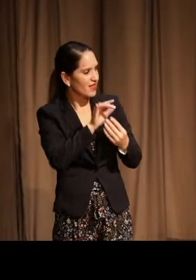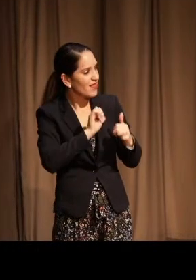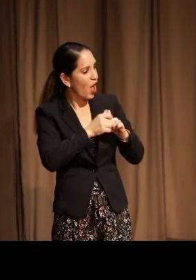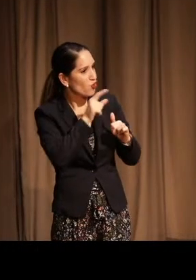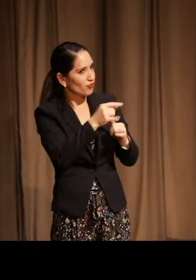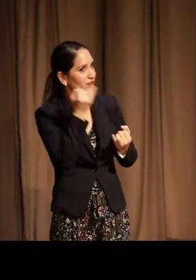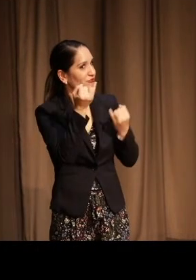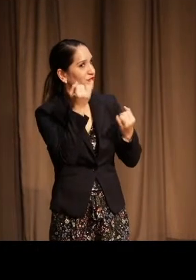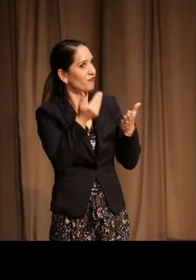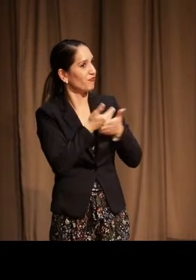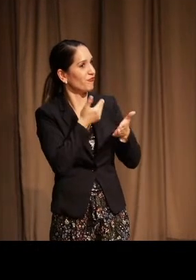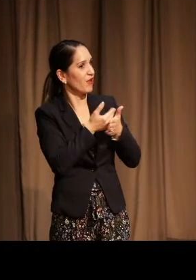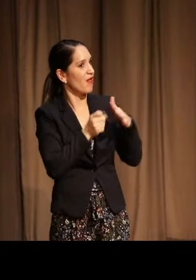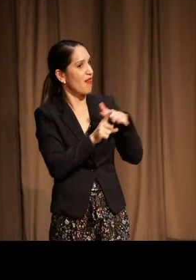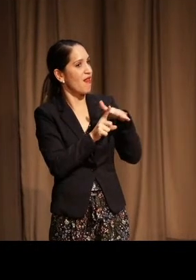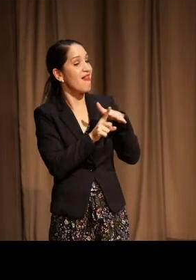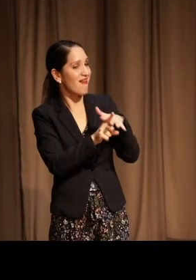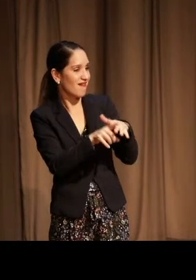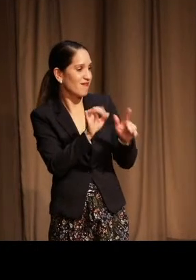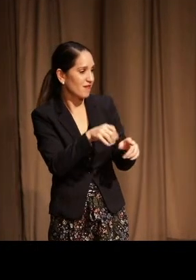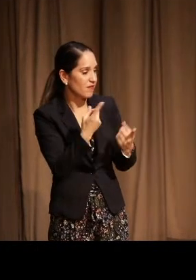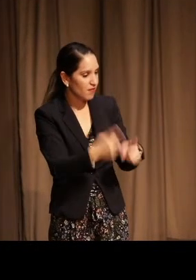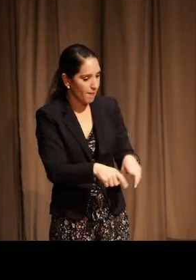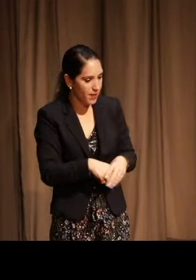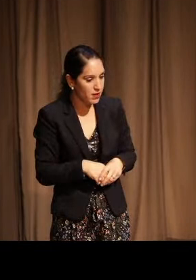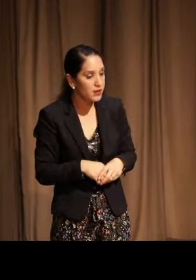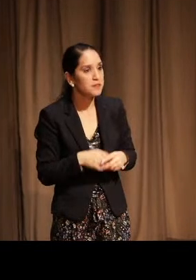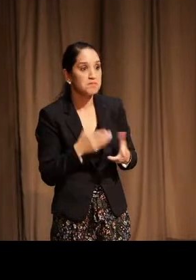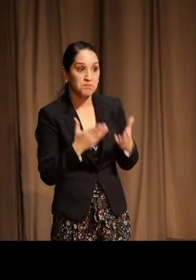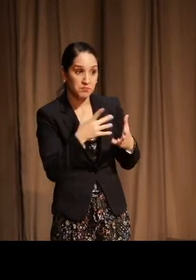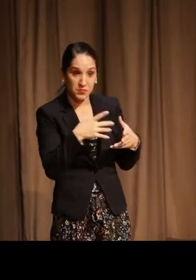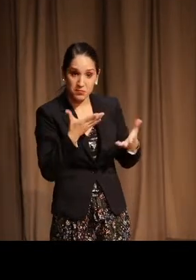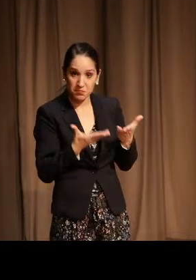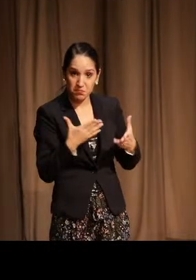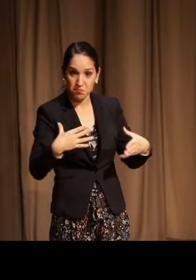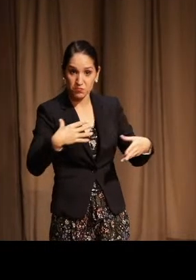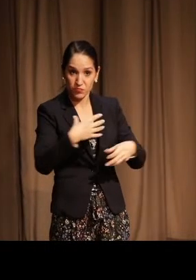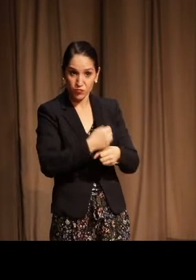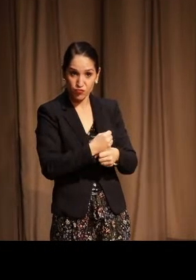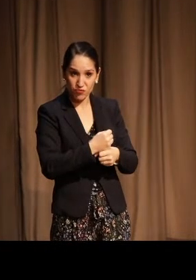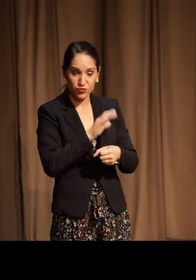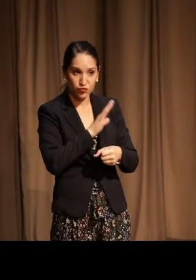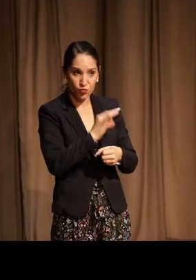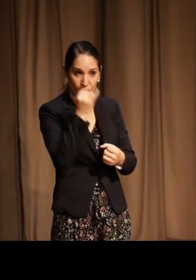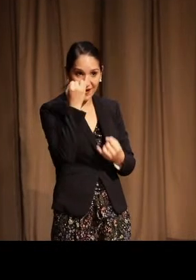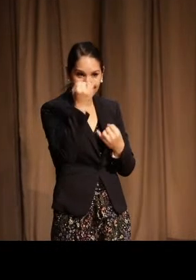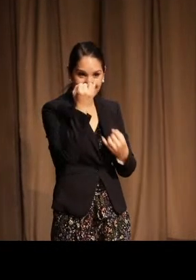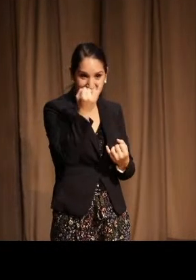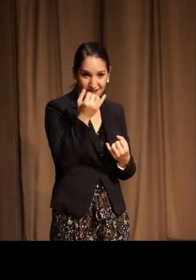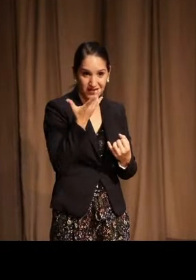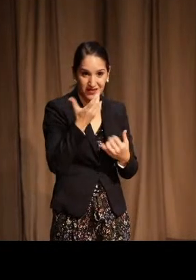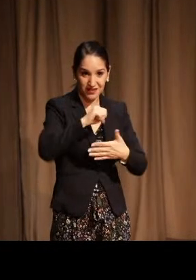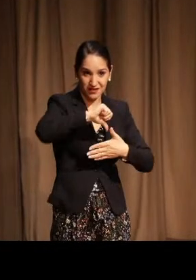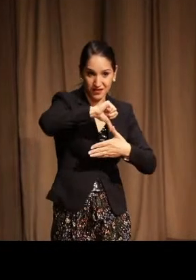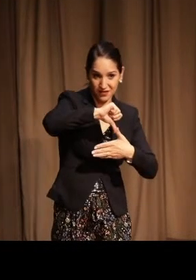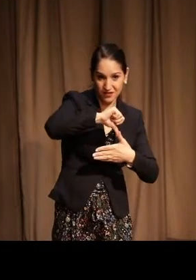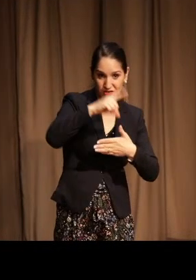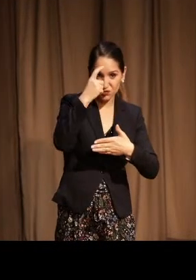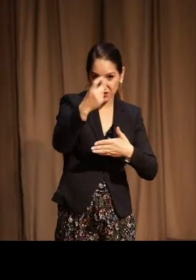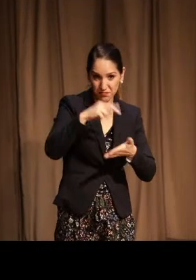up. So I would, if you can summarize your idea of what the South American dream